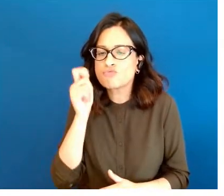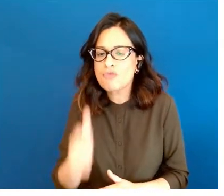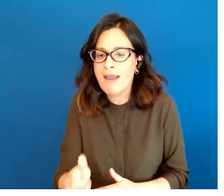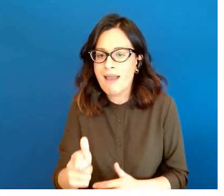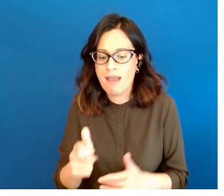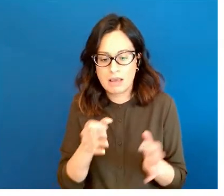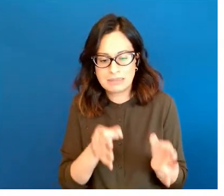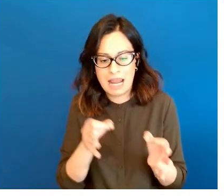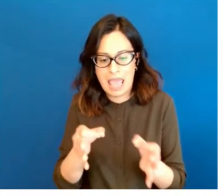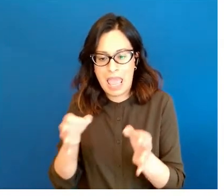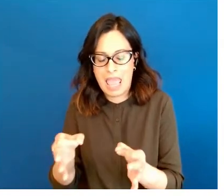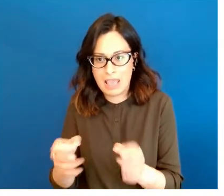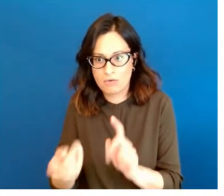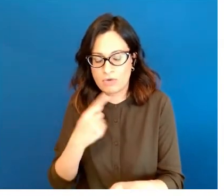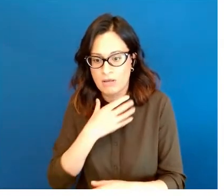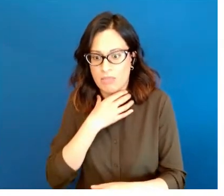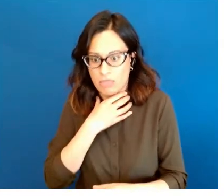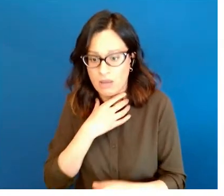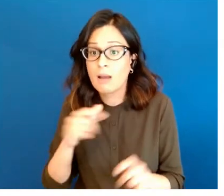reactions to meat.